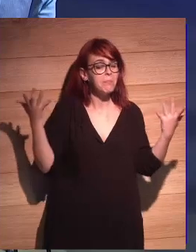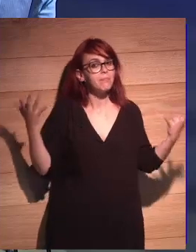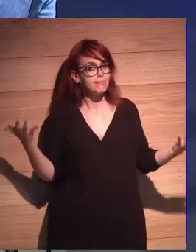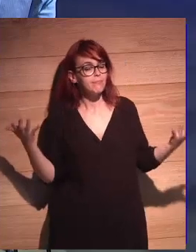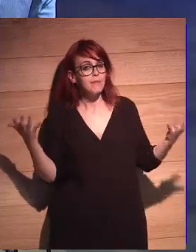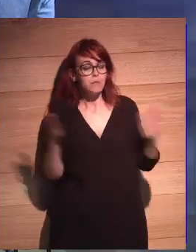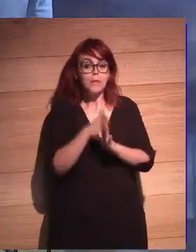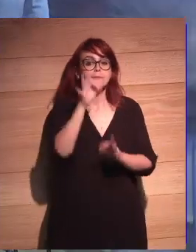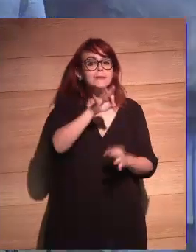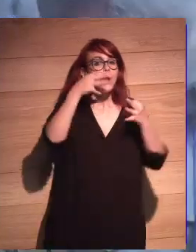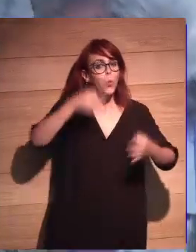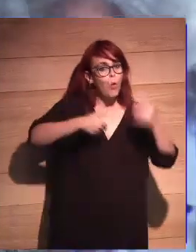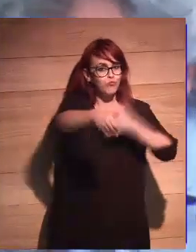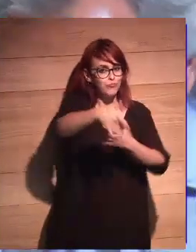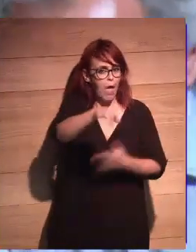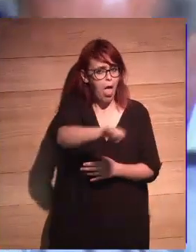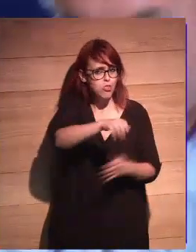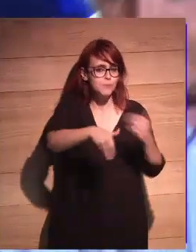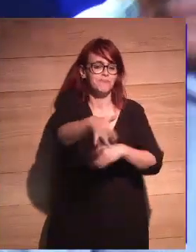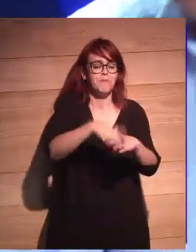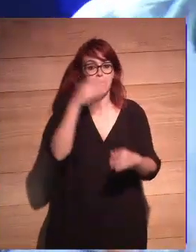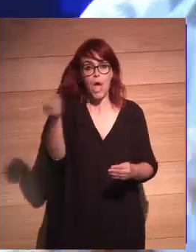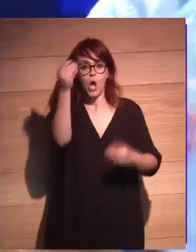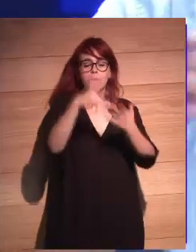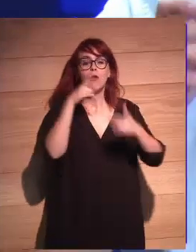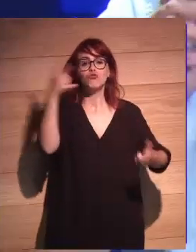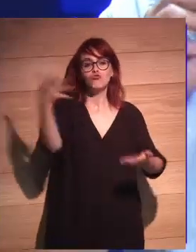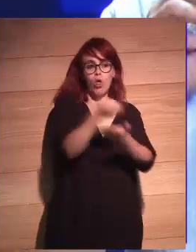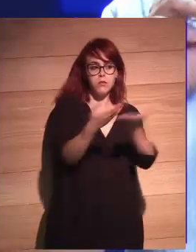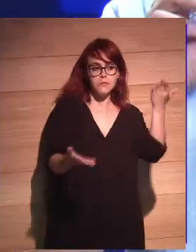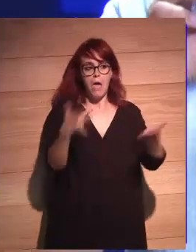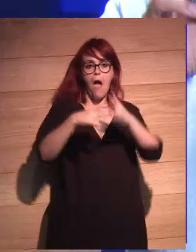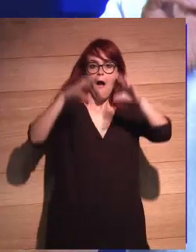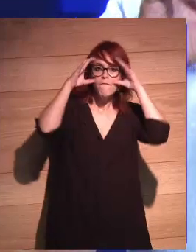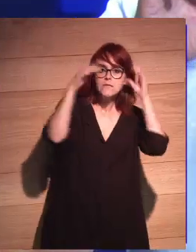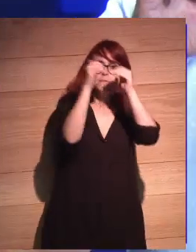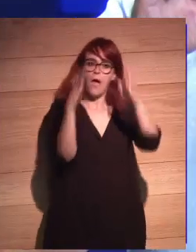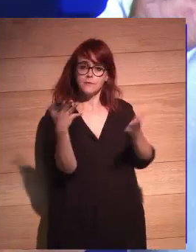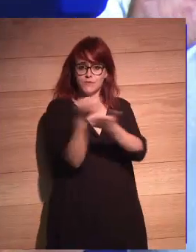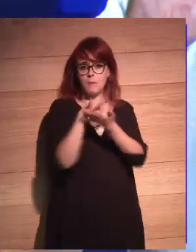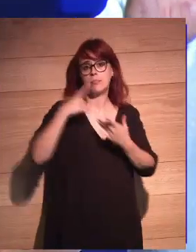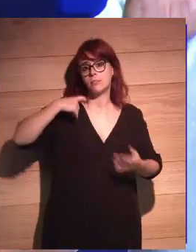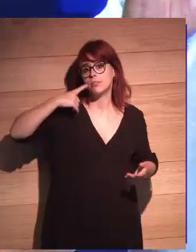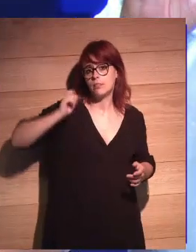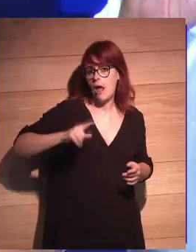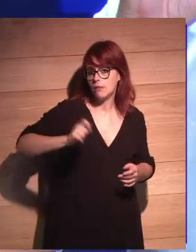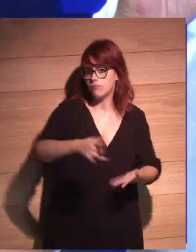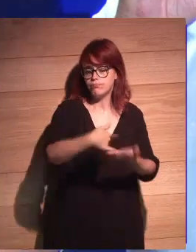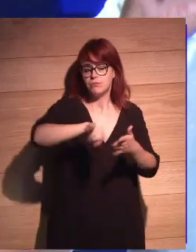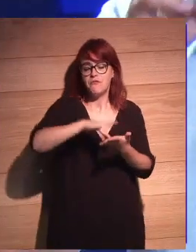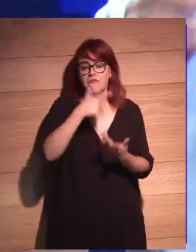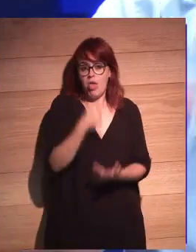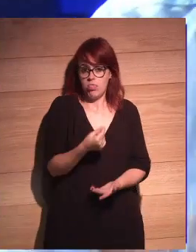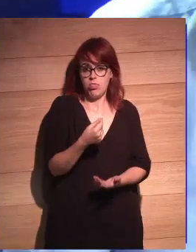that. And in some years, it will change. Because we will all have goggles at home. It will be something